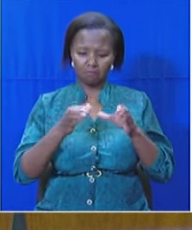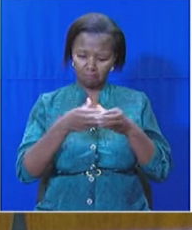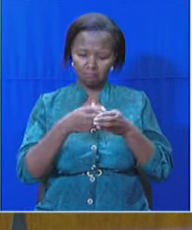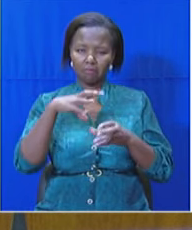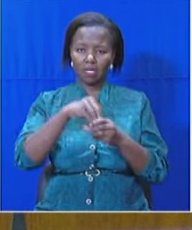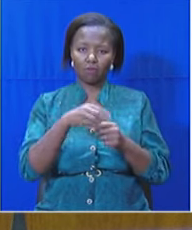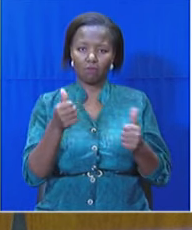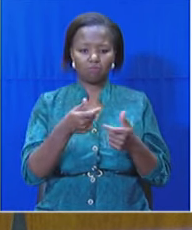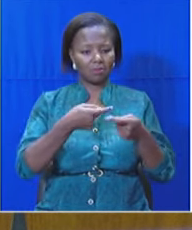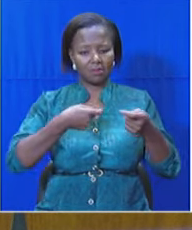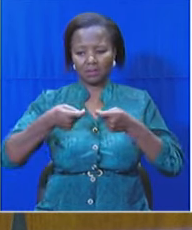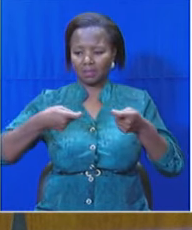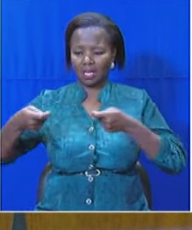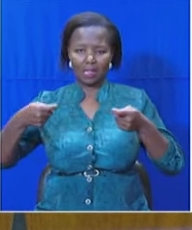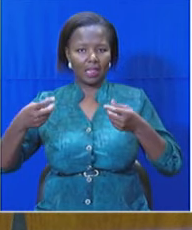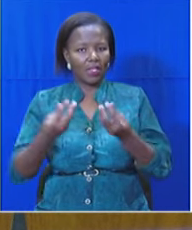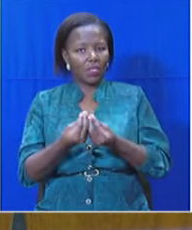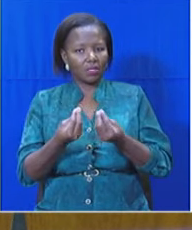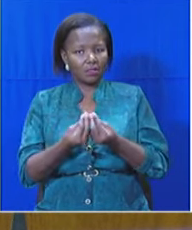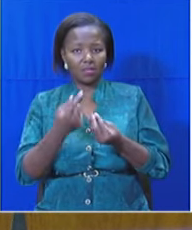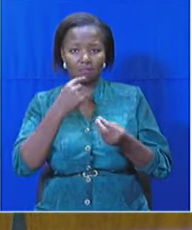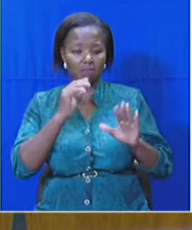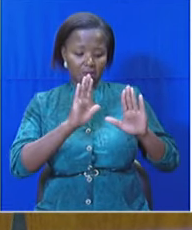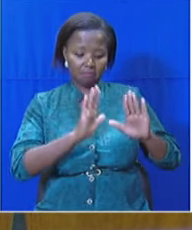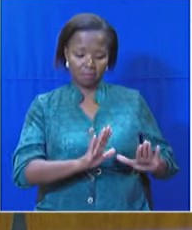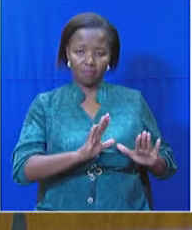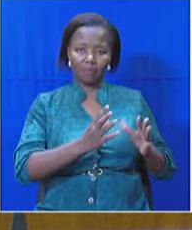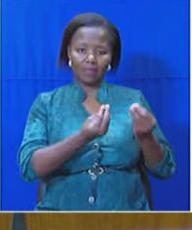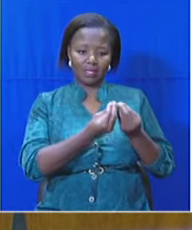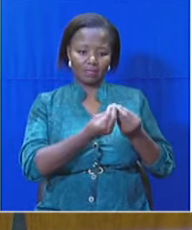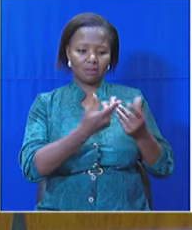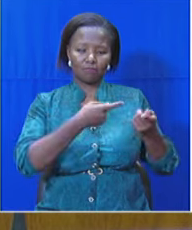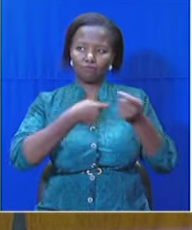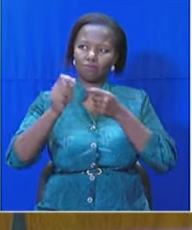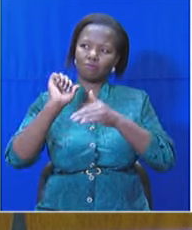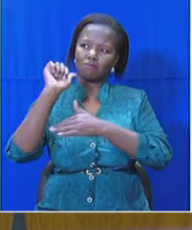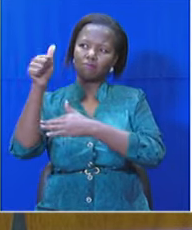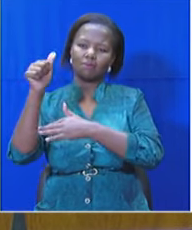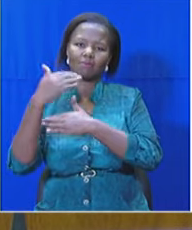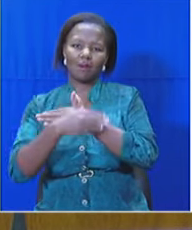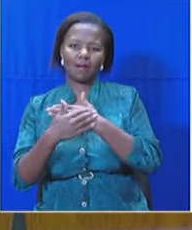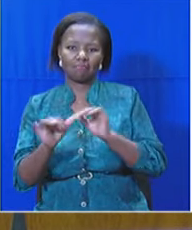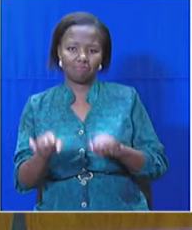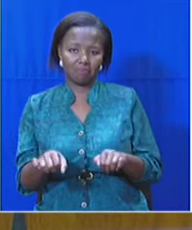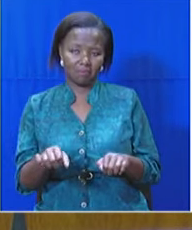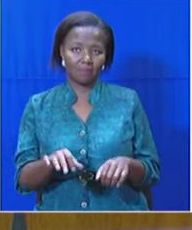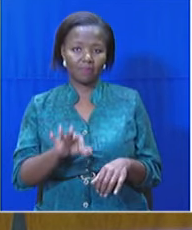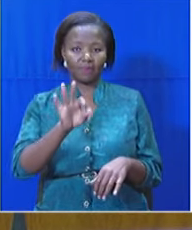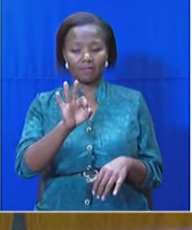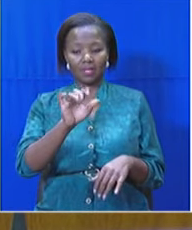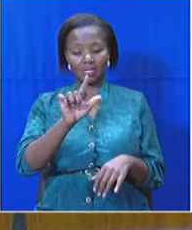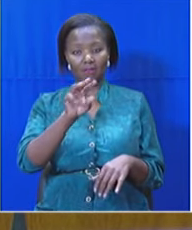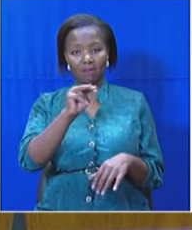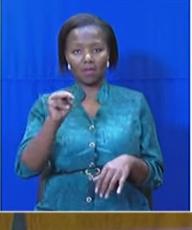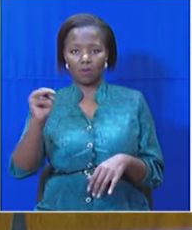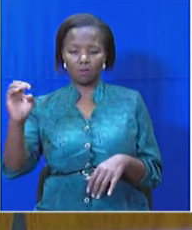has significantly improved access to domestic and various international markets. 37 million will be invested this